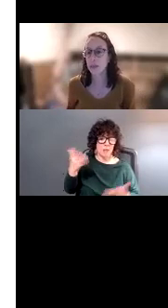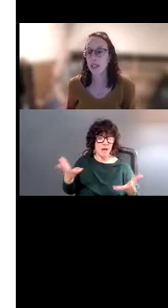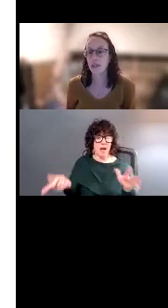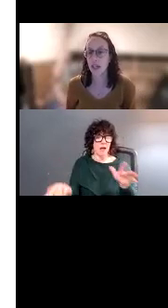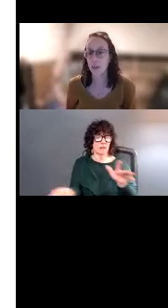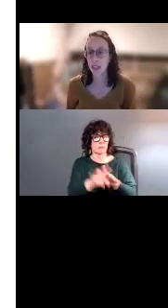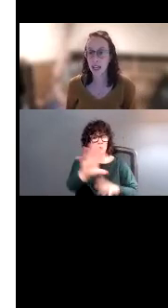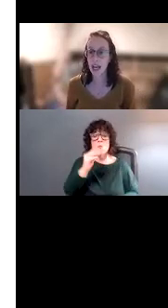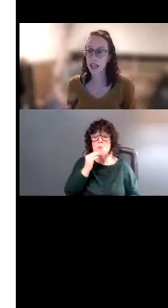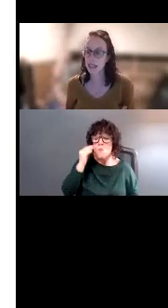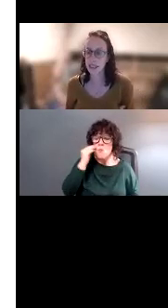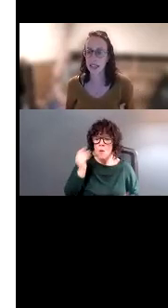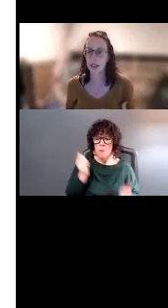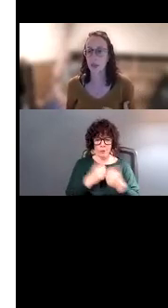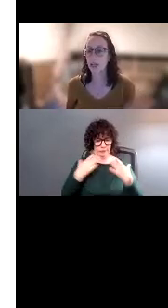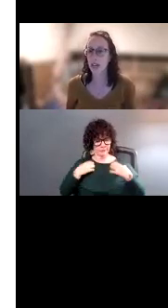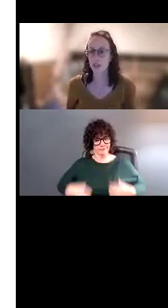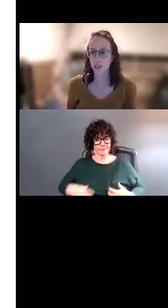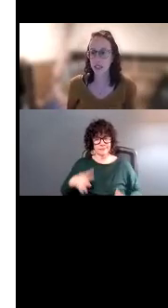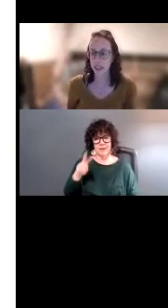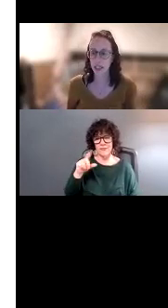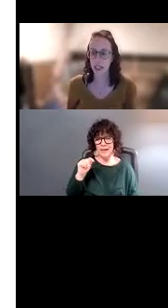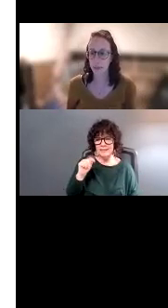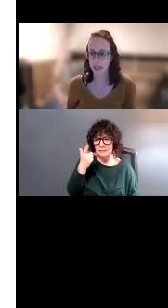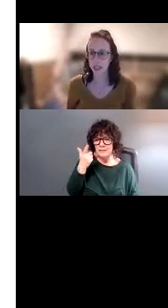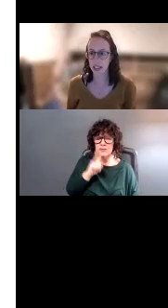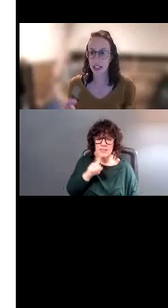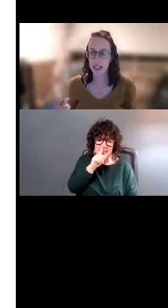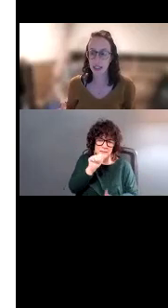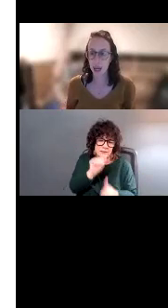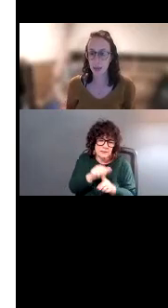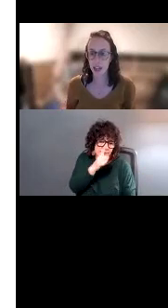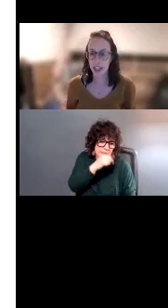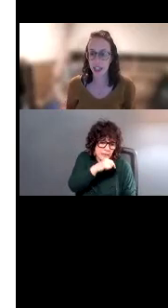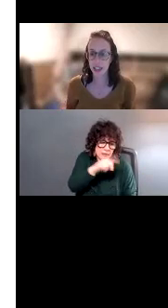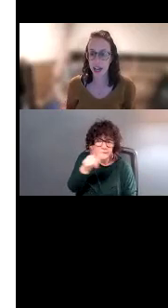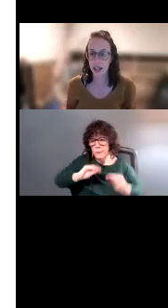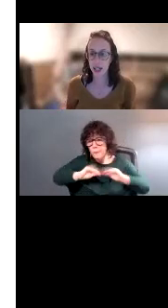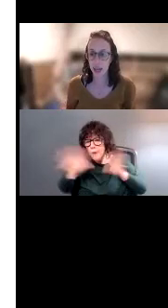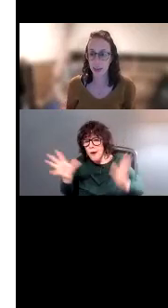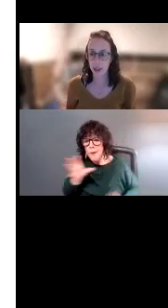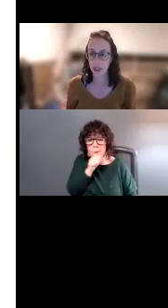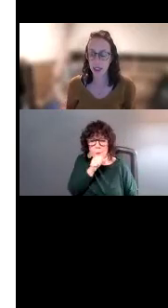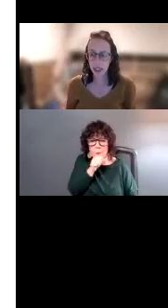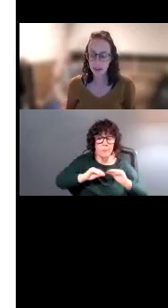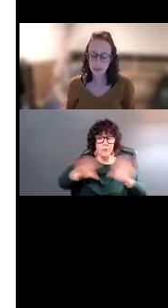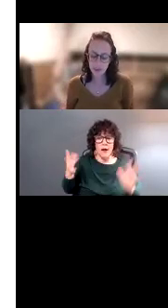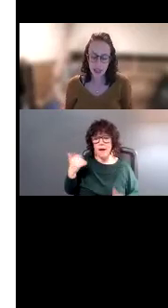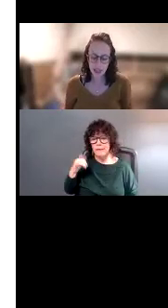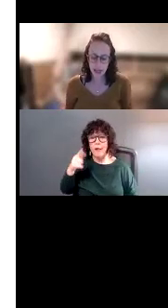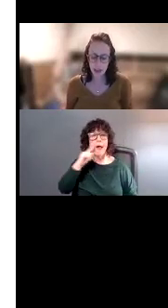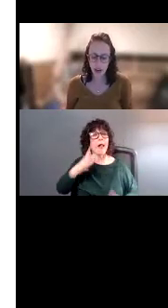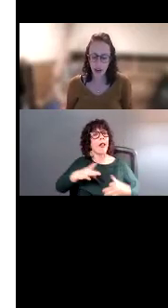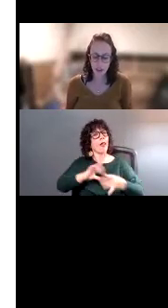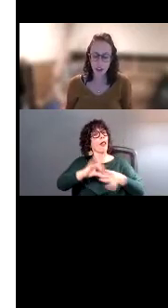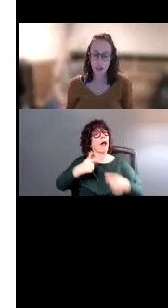claim to be from Edison or whatever utility company is operating in that neighborhood.